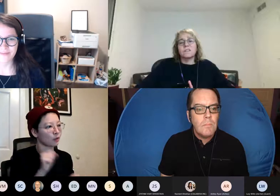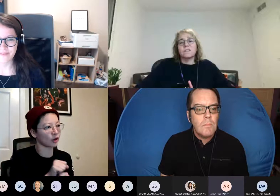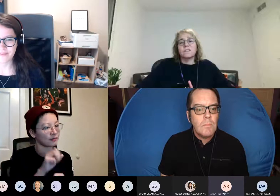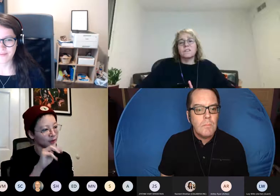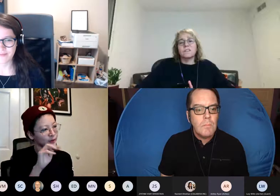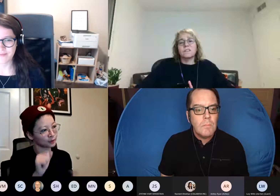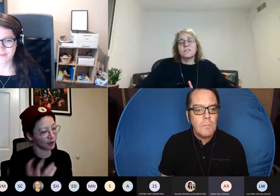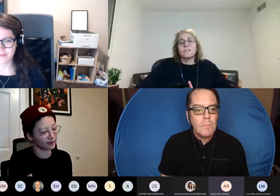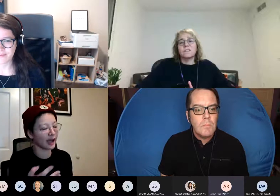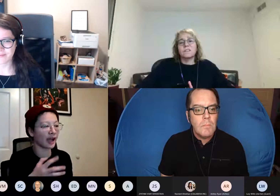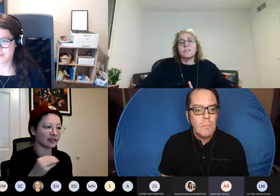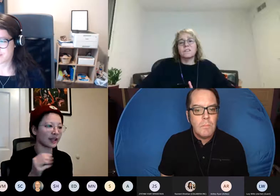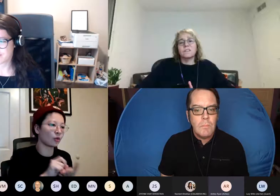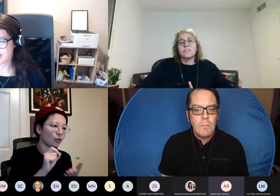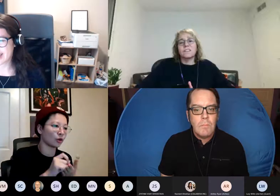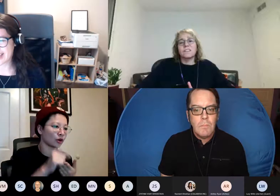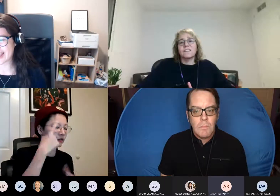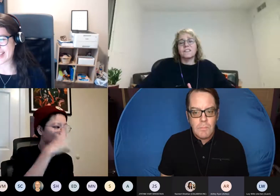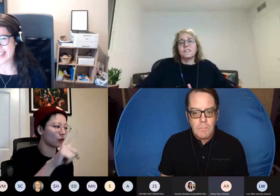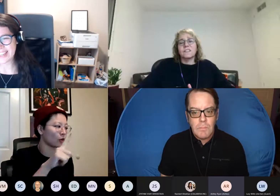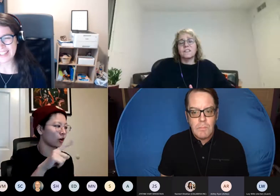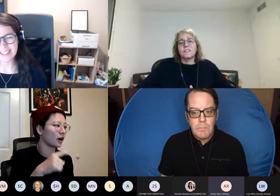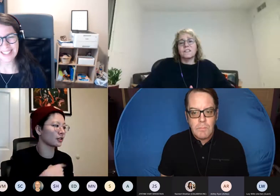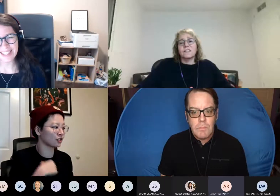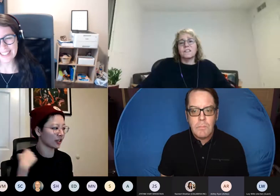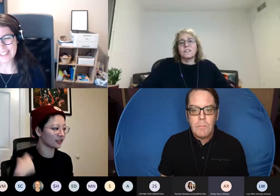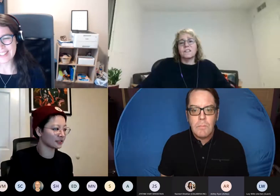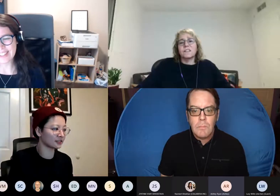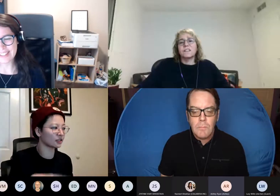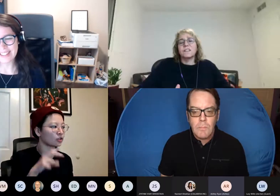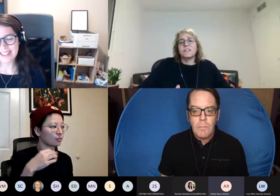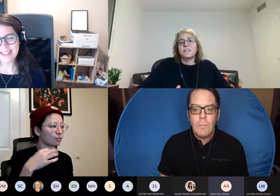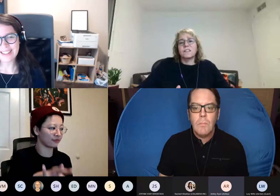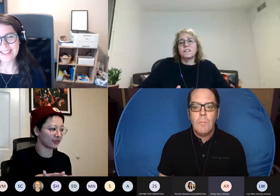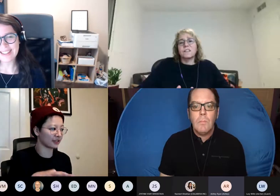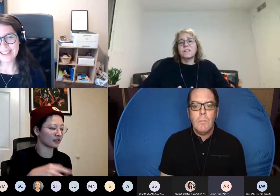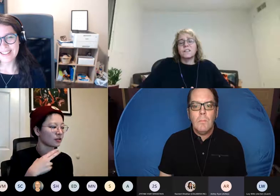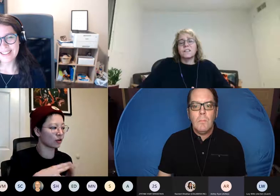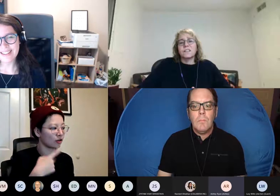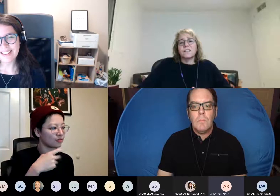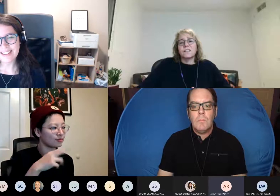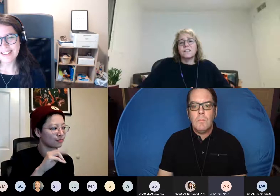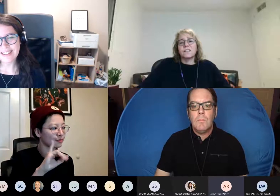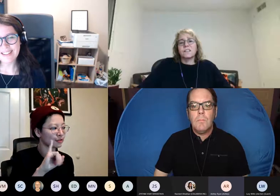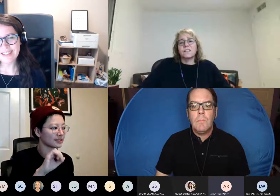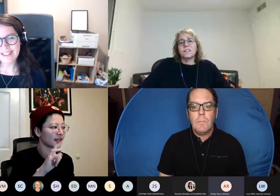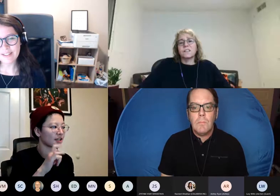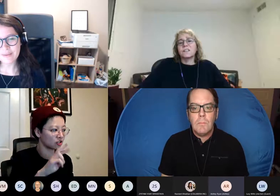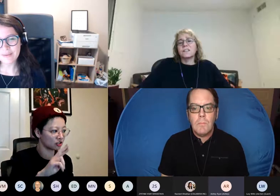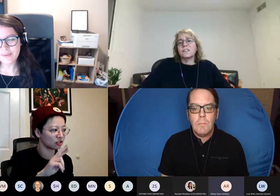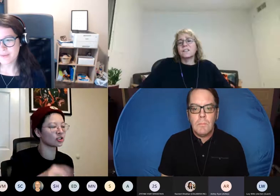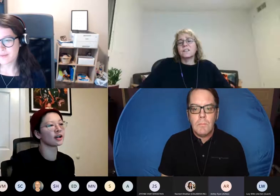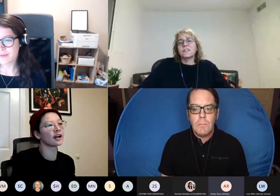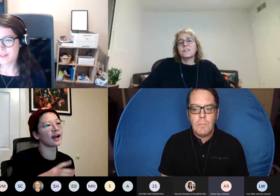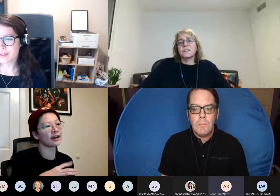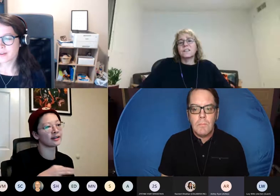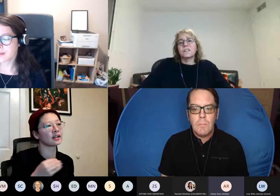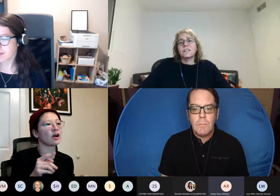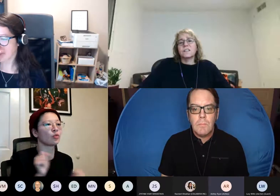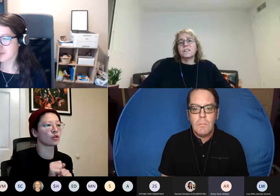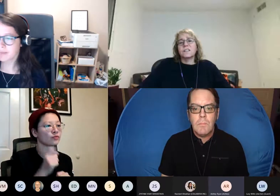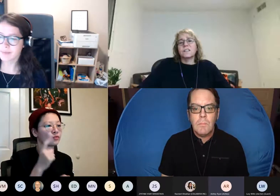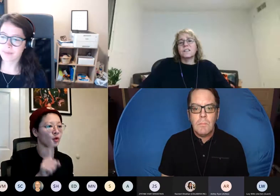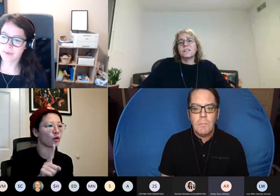I am also, well, as I mentioned, I work at Microsoft, and I also write for a Chinese